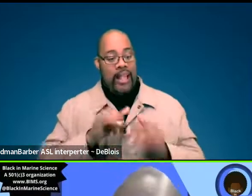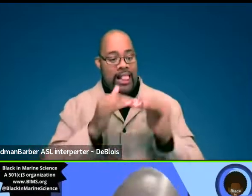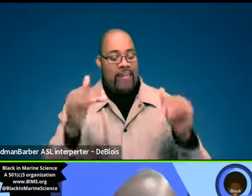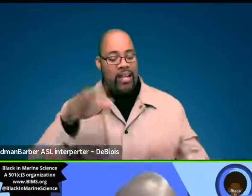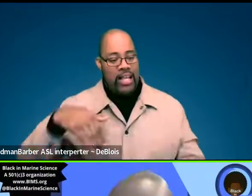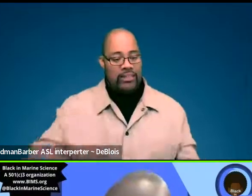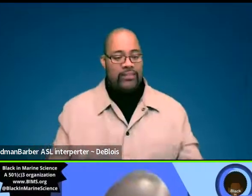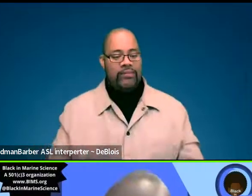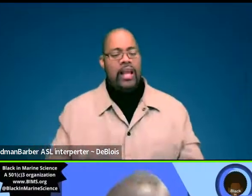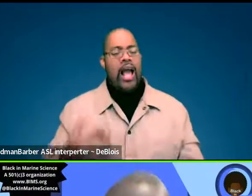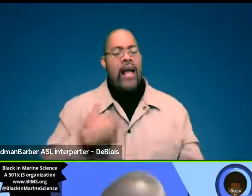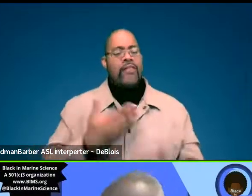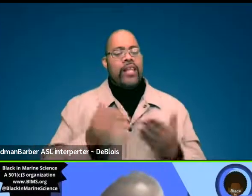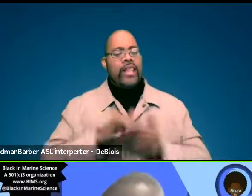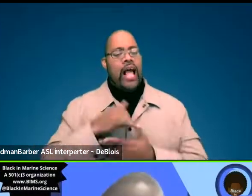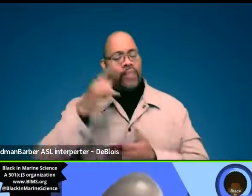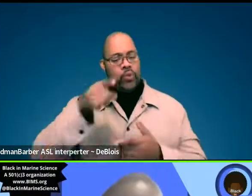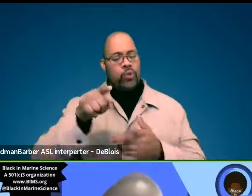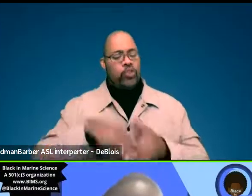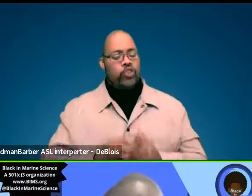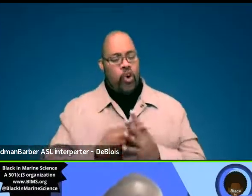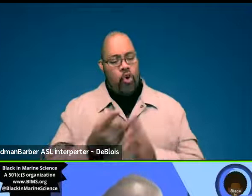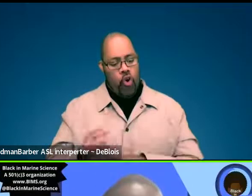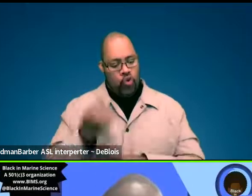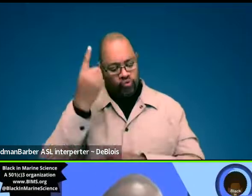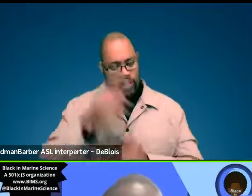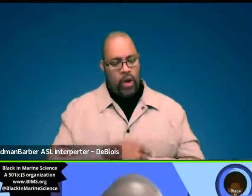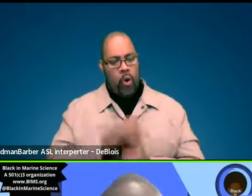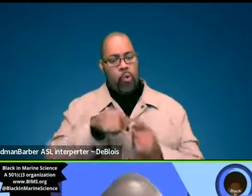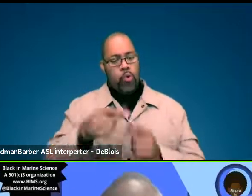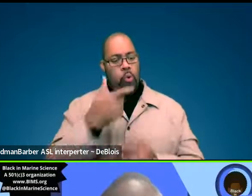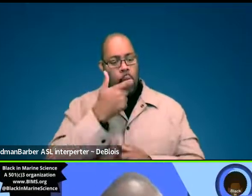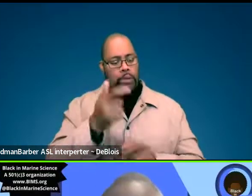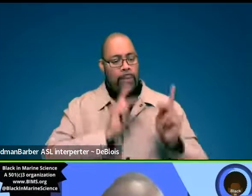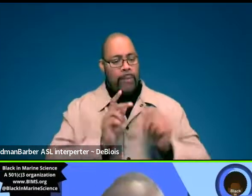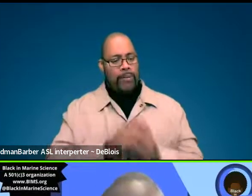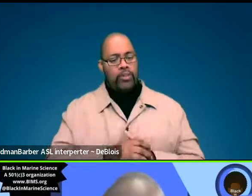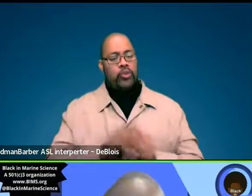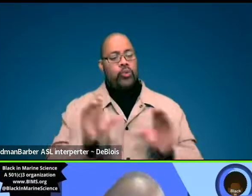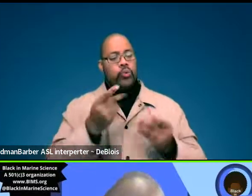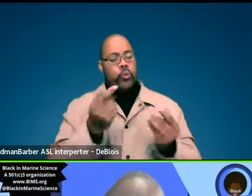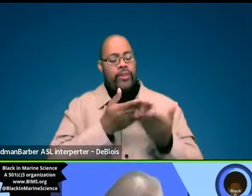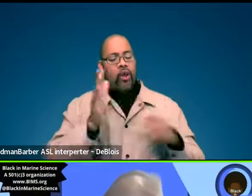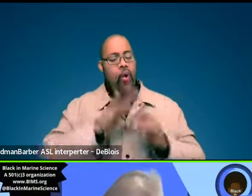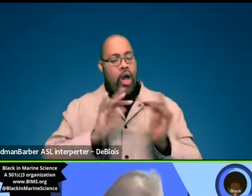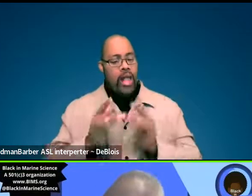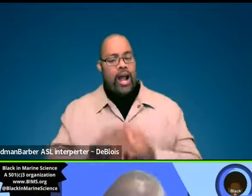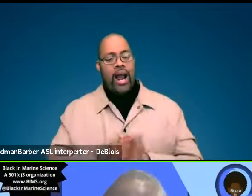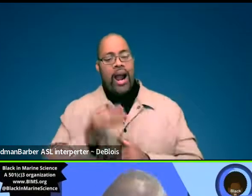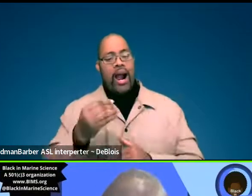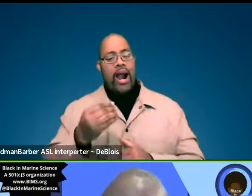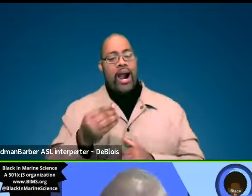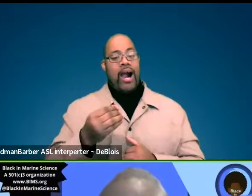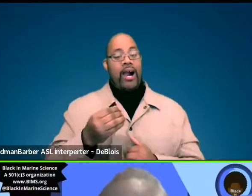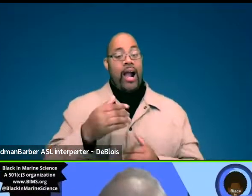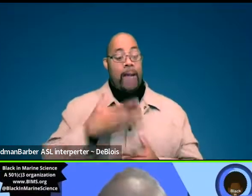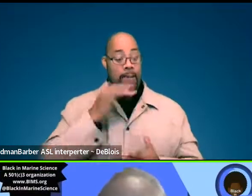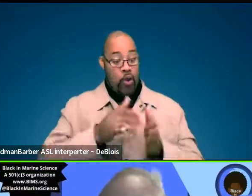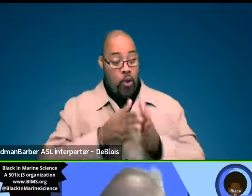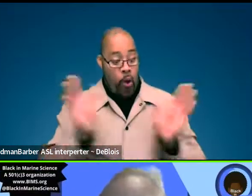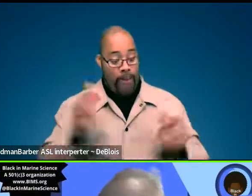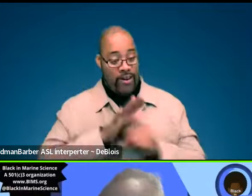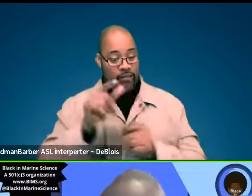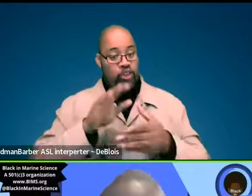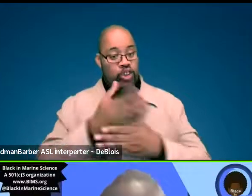yet, right? Like there are things that I think you start to understand when you watch people do things online. And I'm happy that you all are open enough